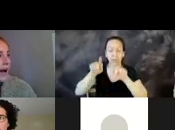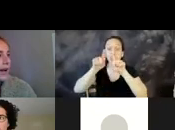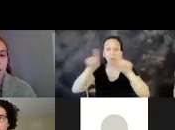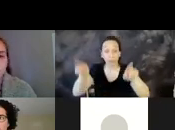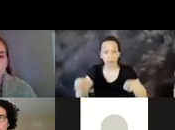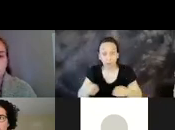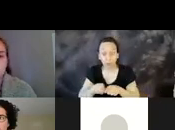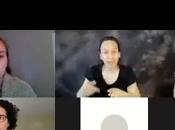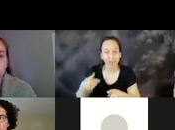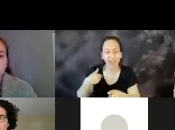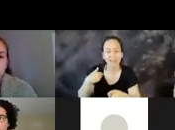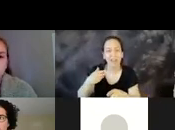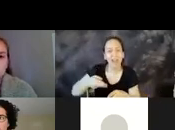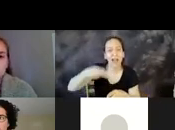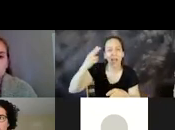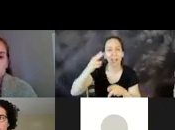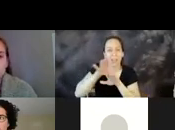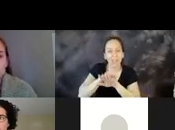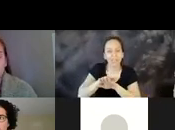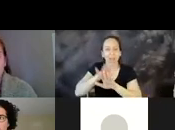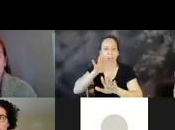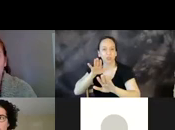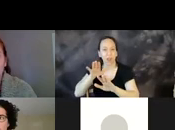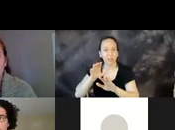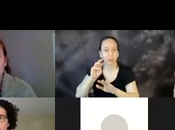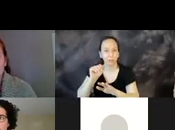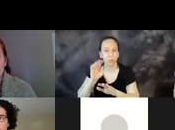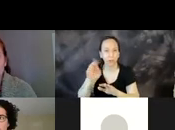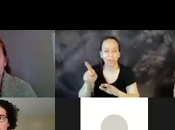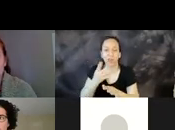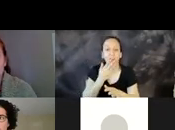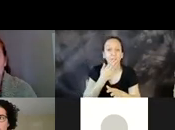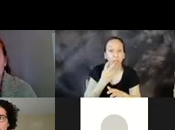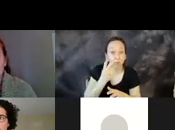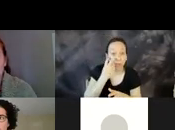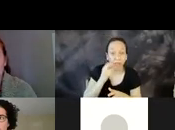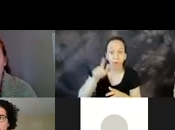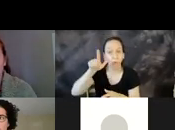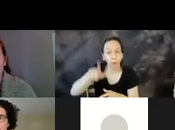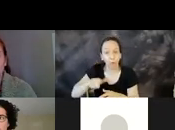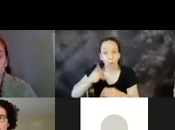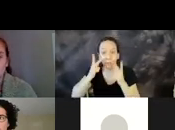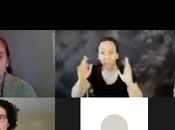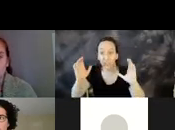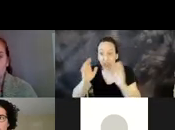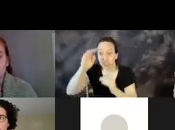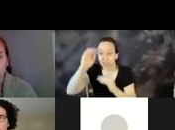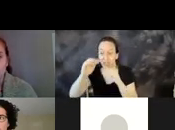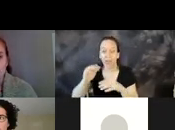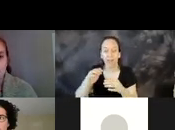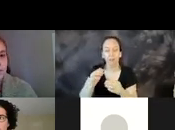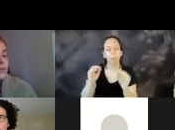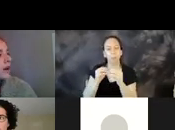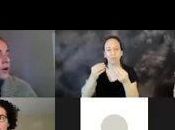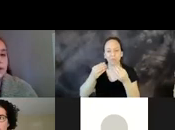for a high contrast mode, which enables users with low vision or color blindness to have an easily viewable black and white version of the